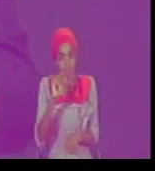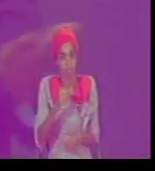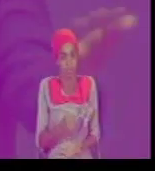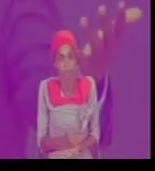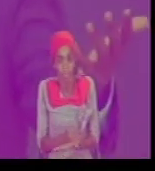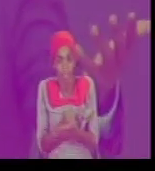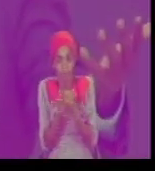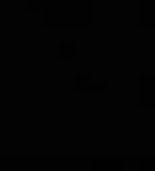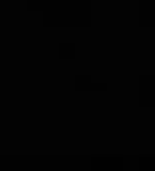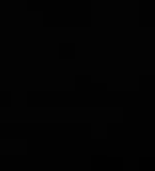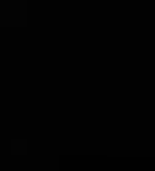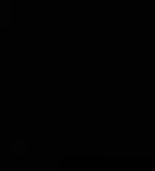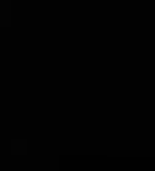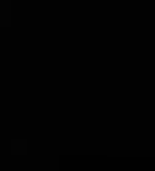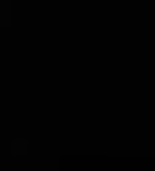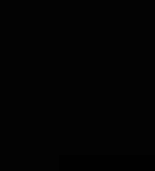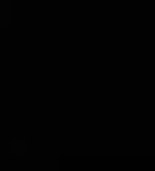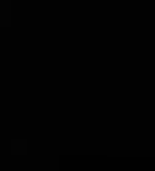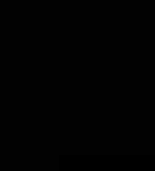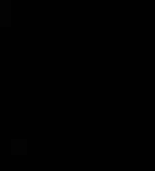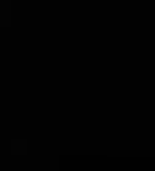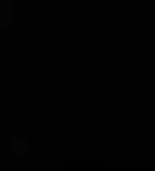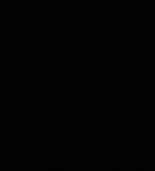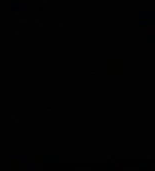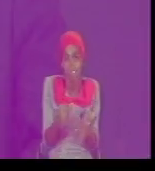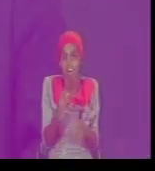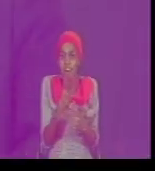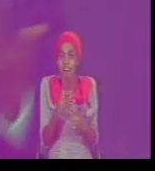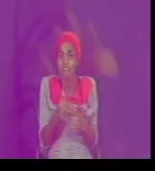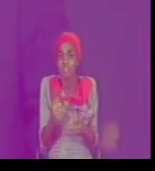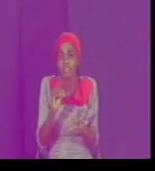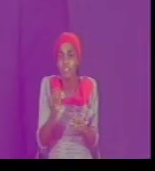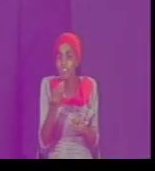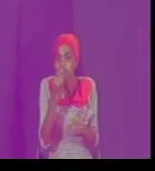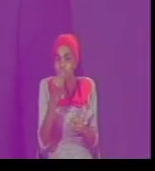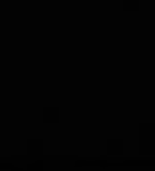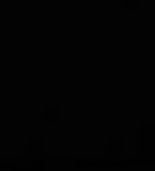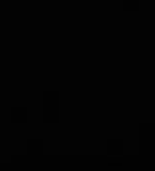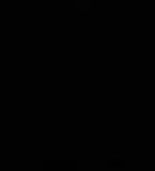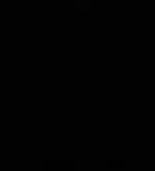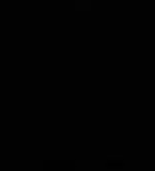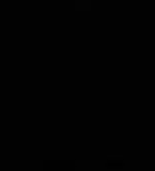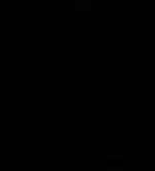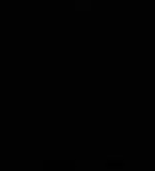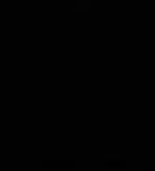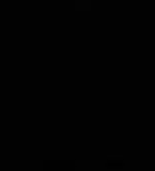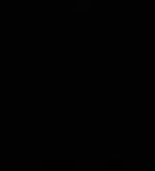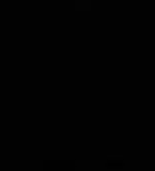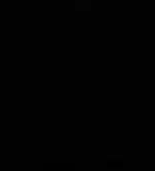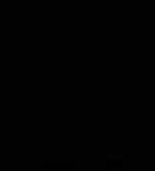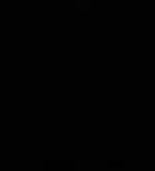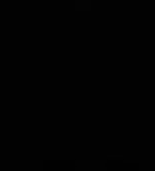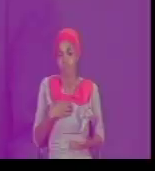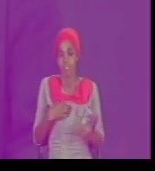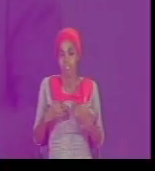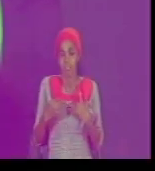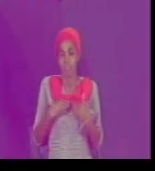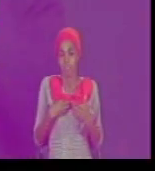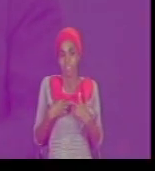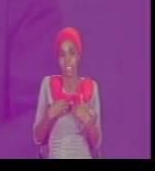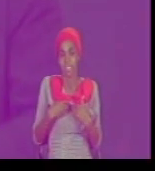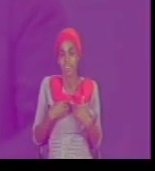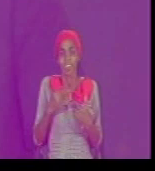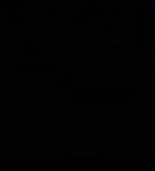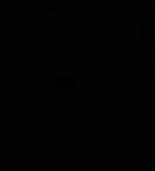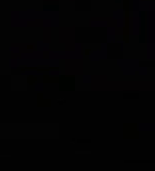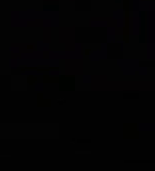is nothing for them to eat, and murmuring, the dancing, the of